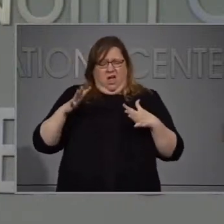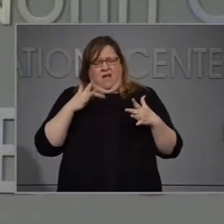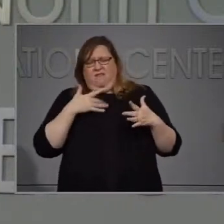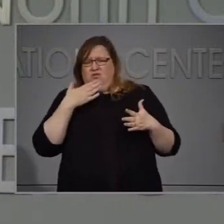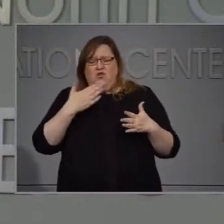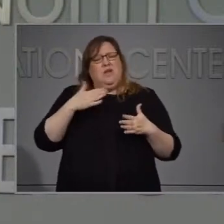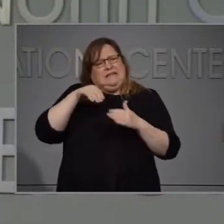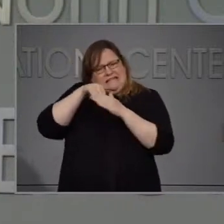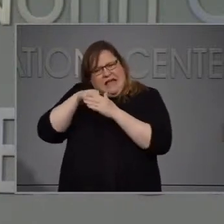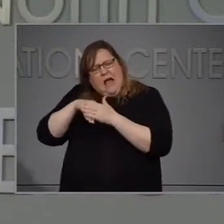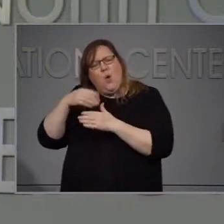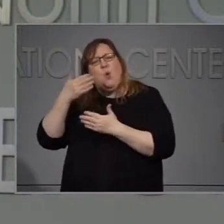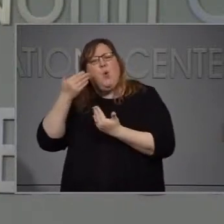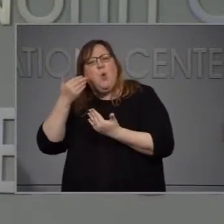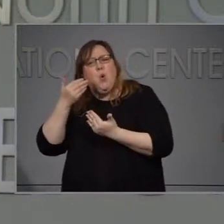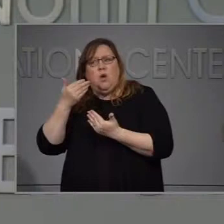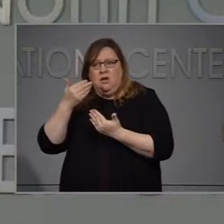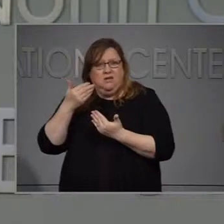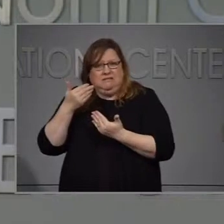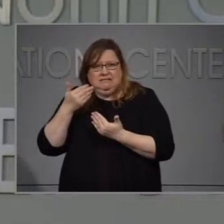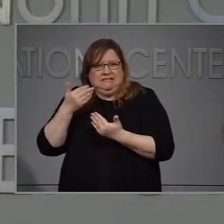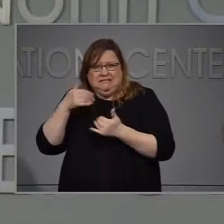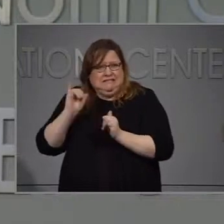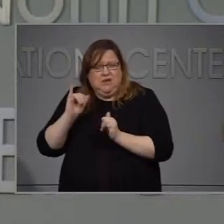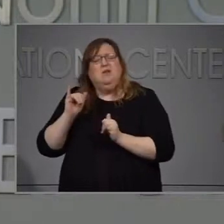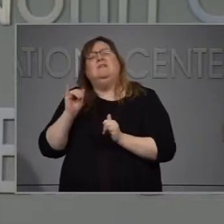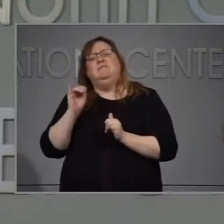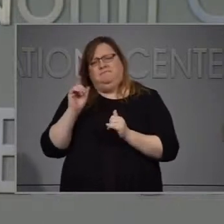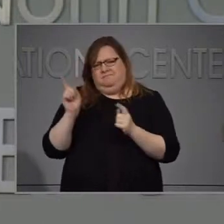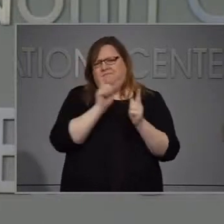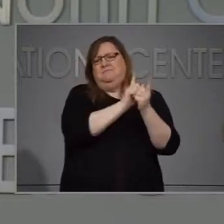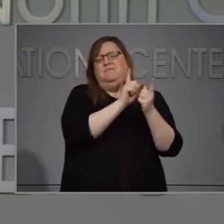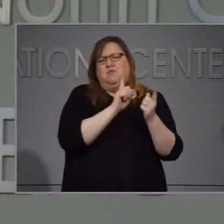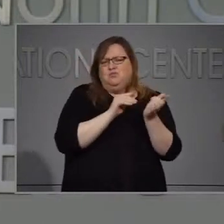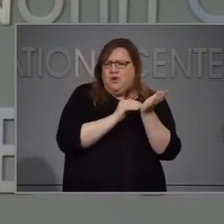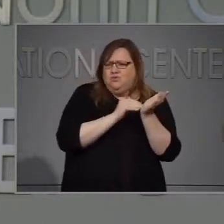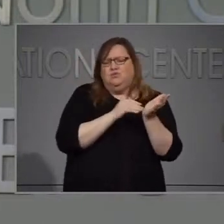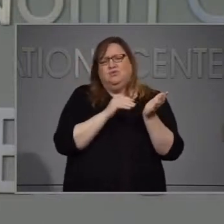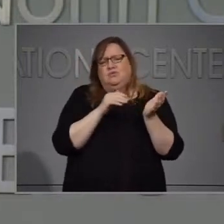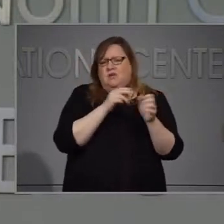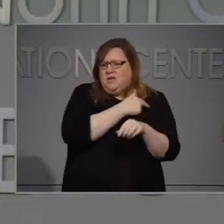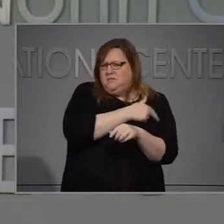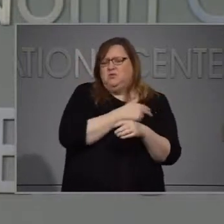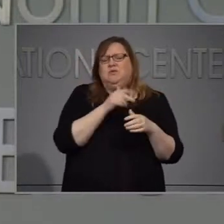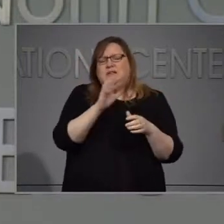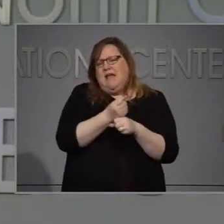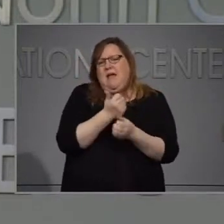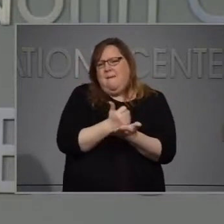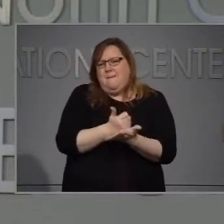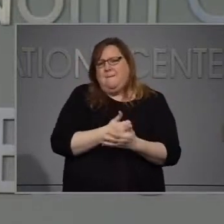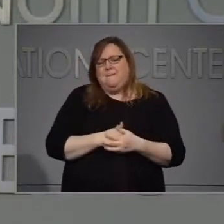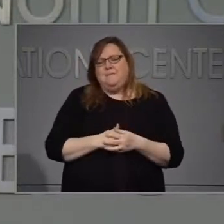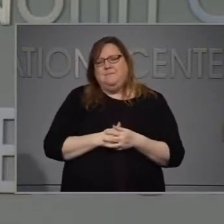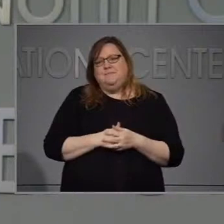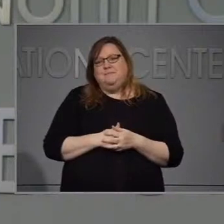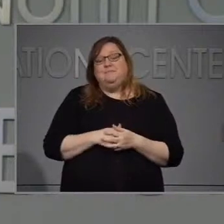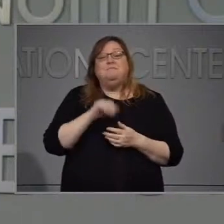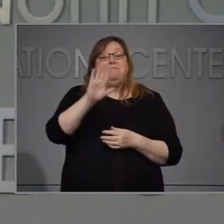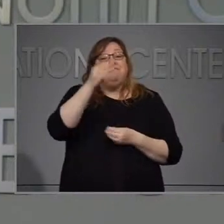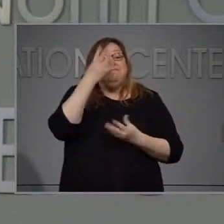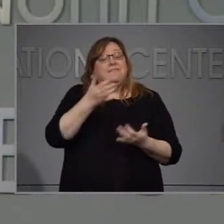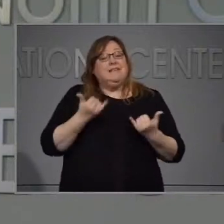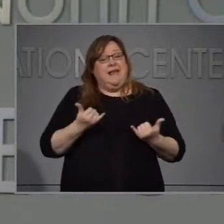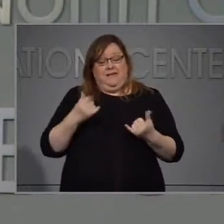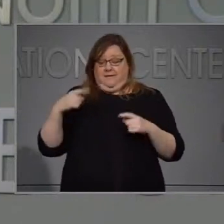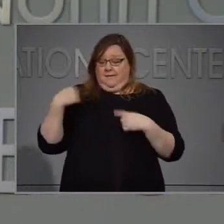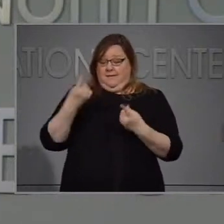necessary. Today is day 115 of the State Emergency Operations Center's COVID-19 response. We